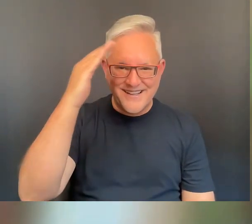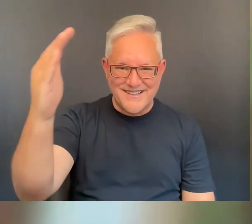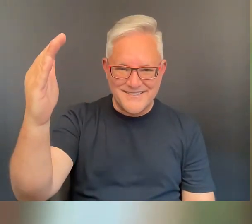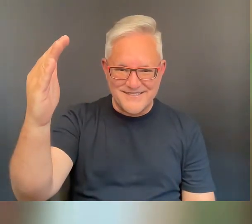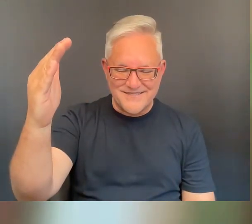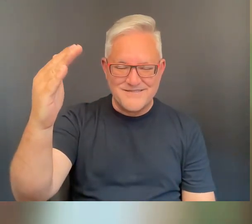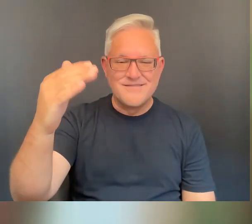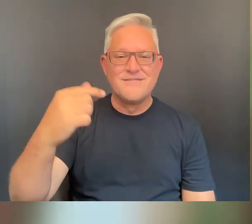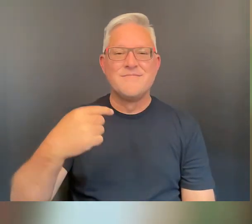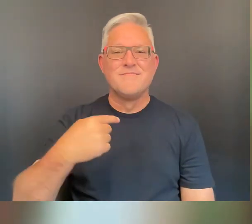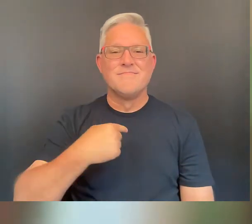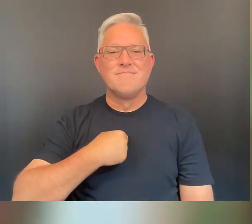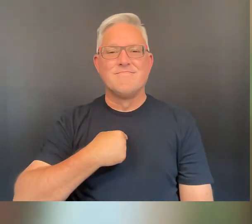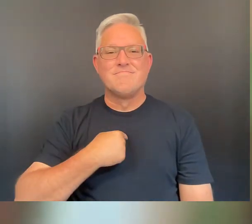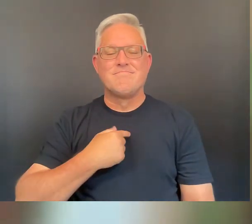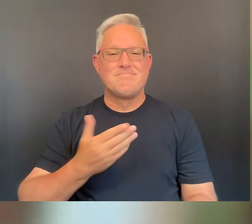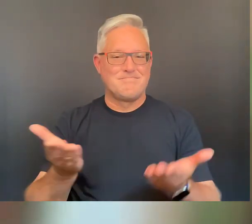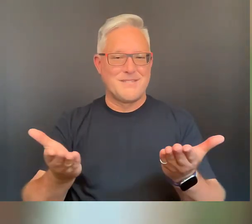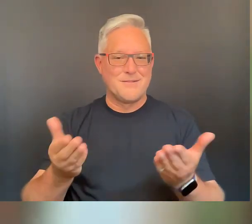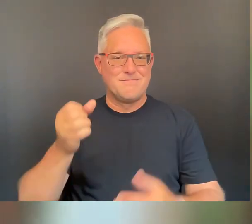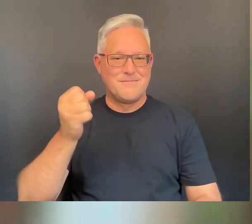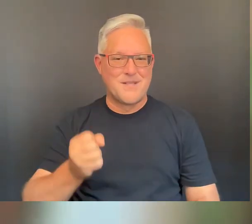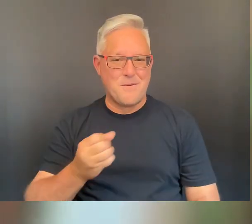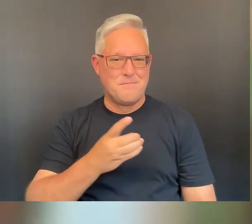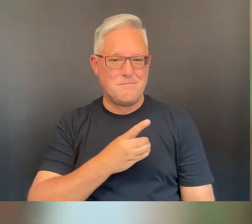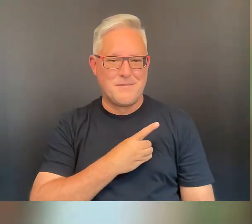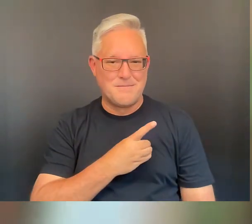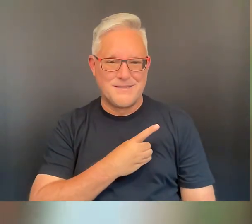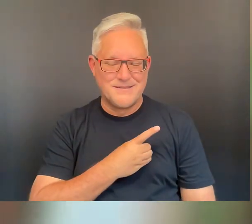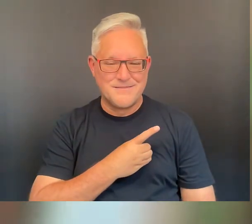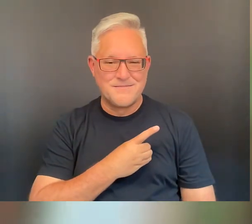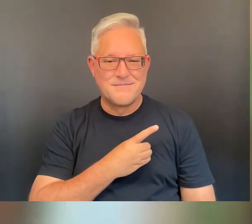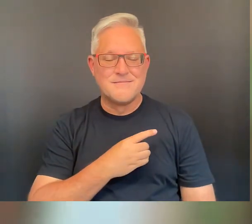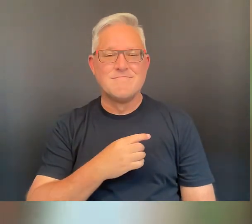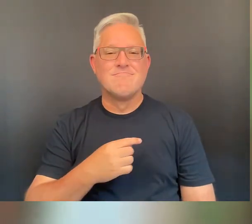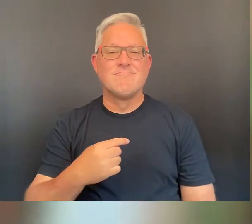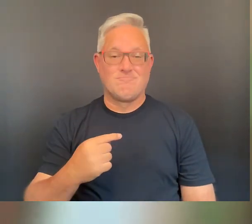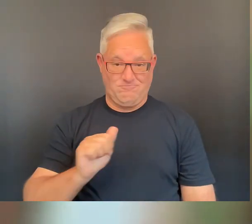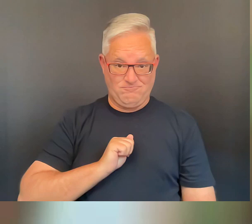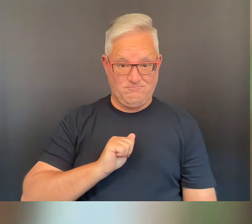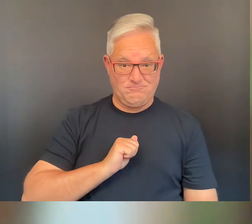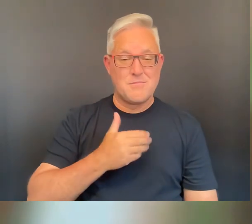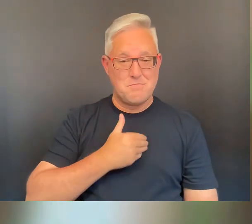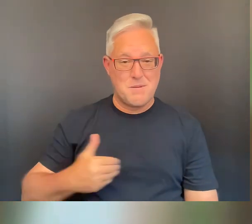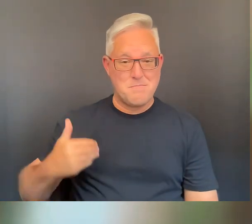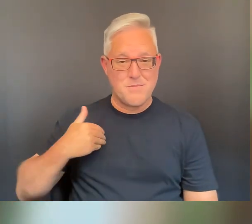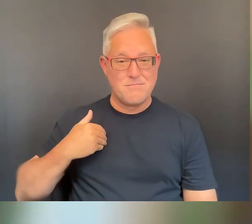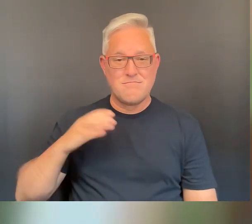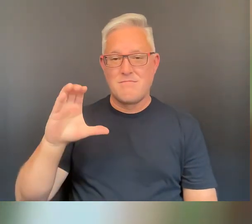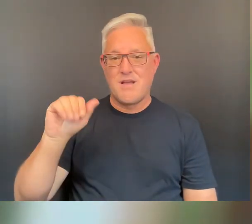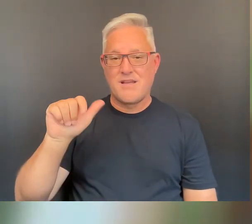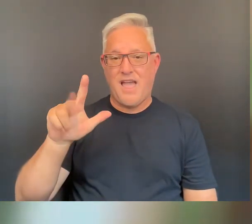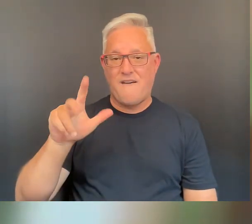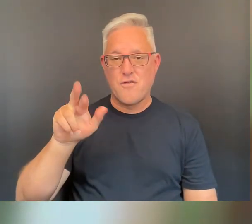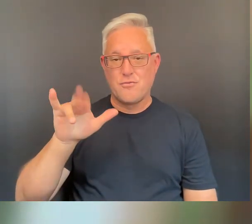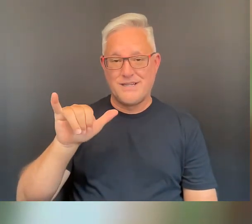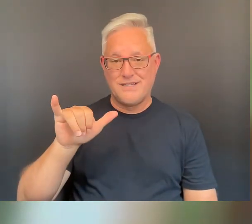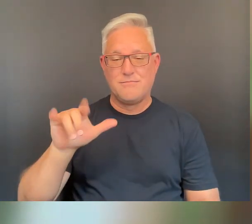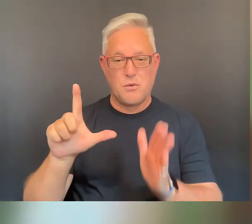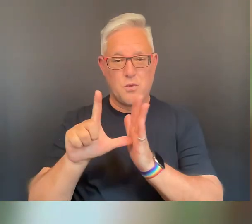Hi, everyone. I'm here in South Minneapolis. I am a member at Calvary